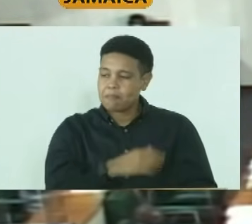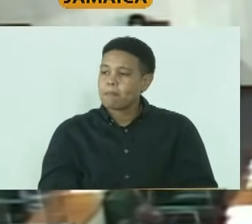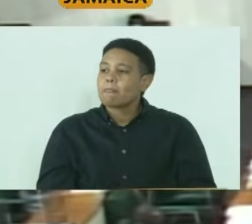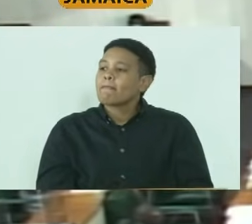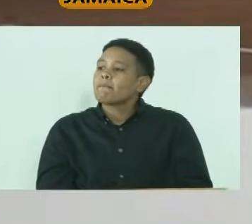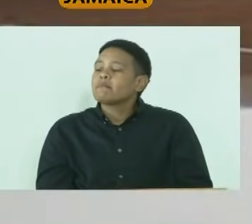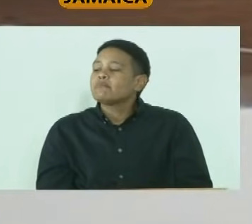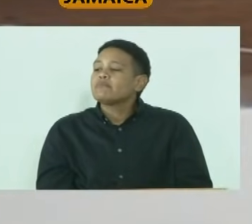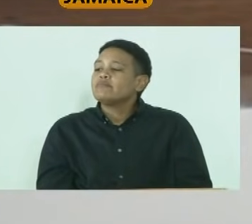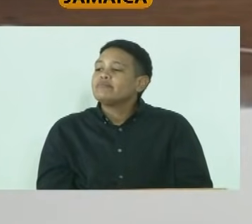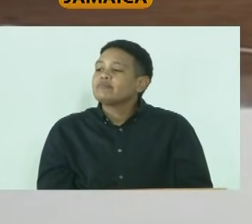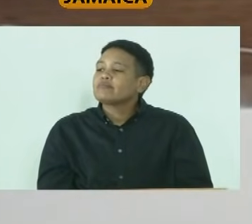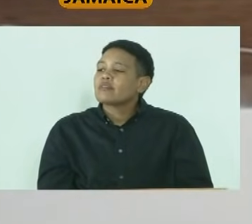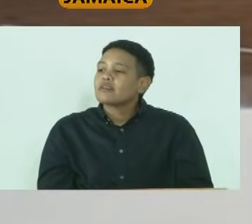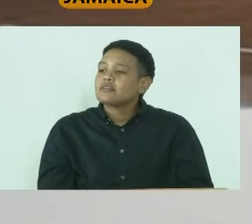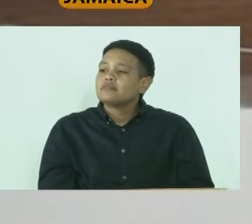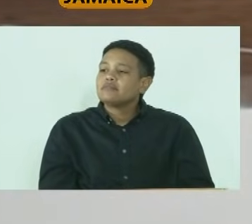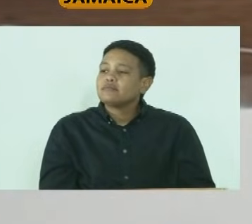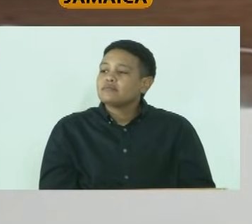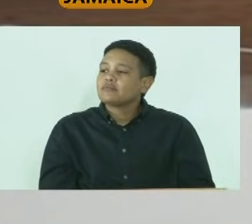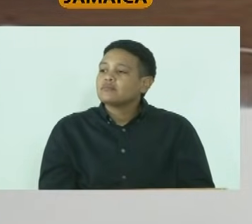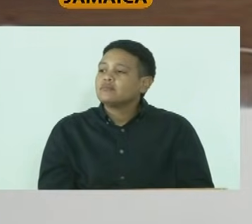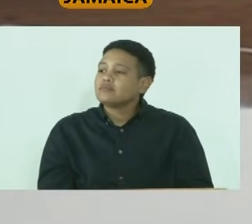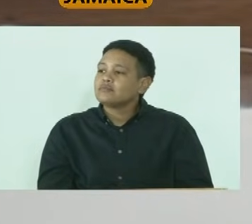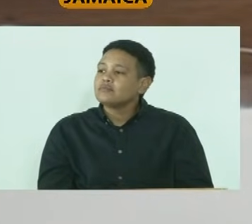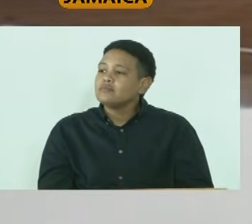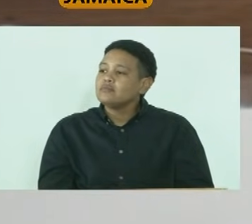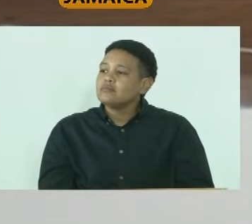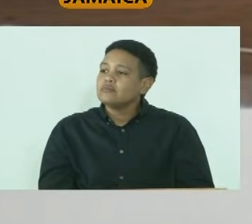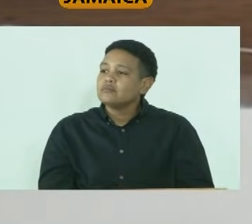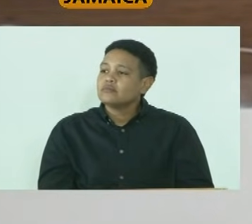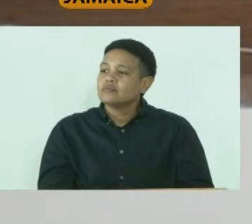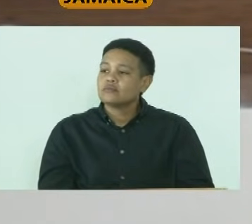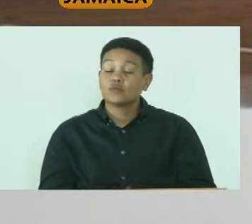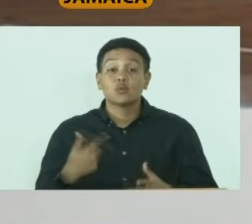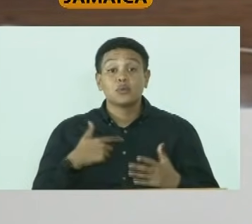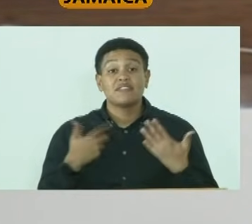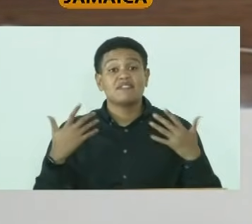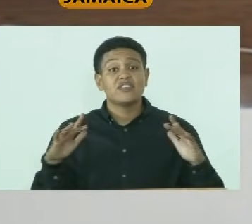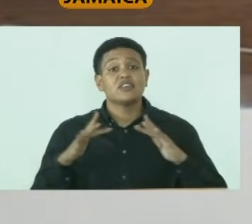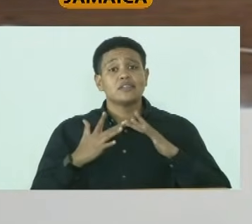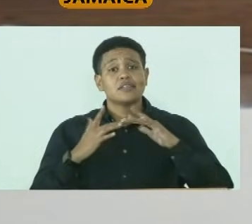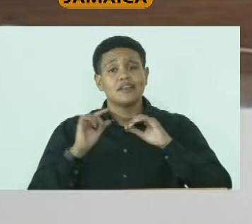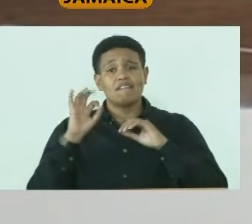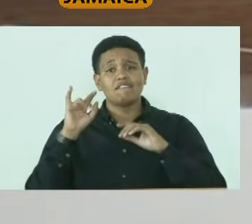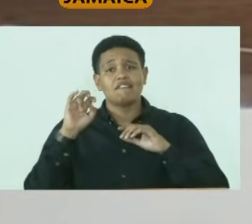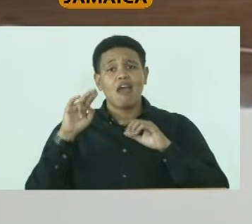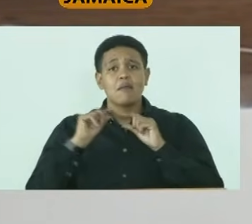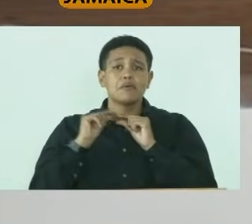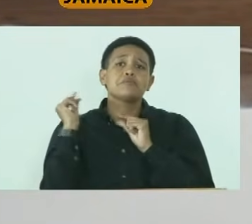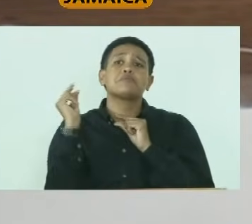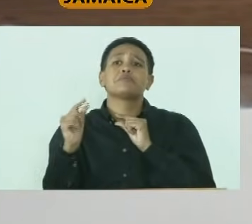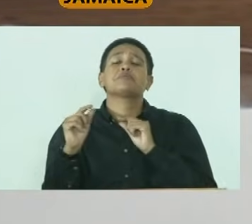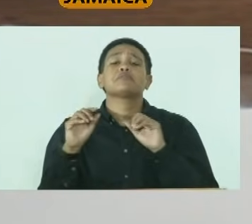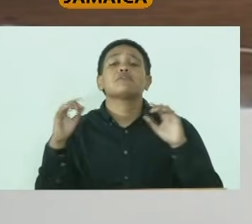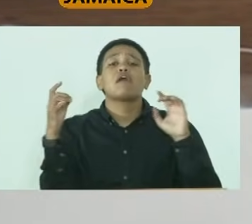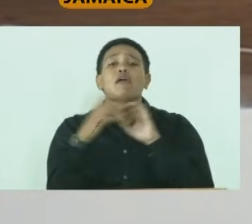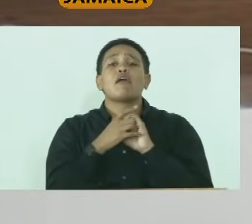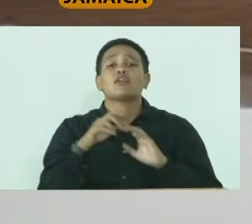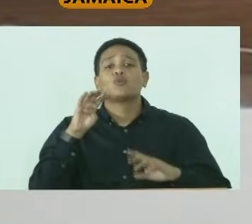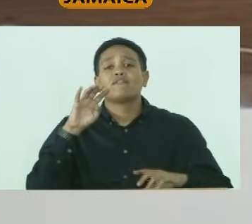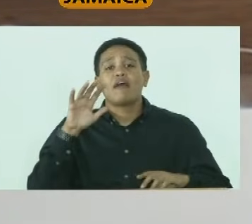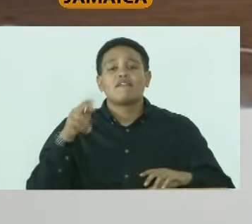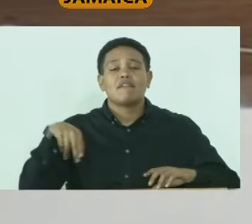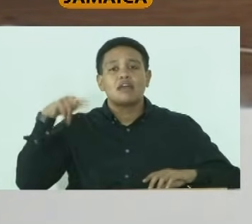Speaker, we have completed fiber connectivity to 45 of these high bandwidth